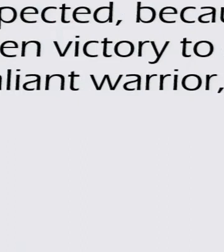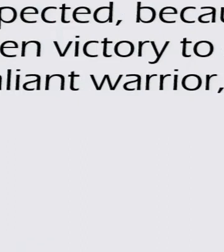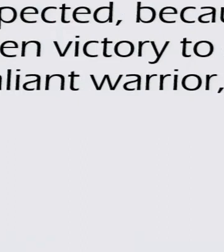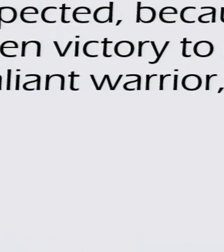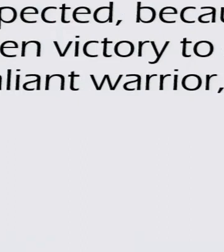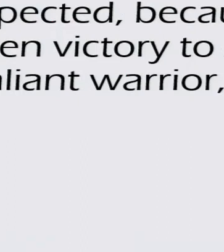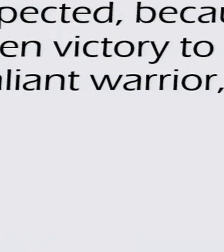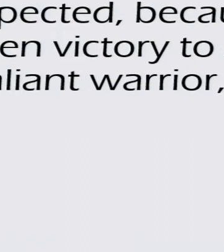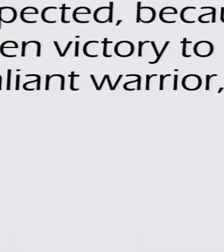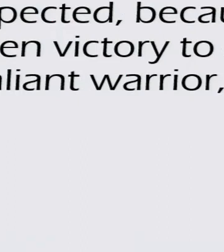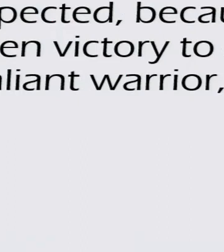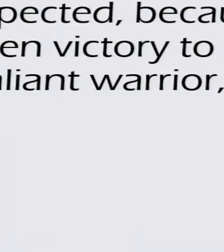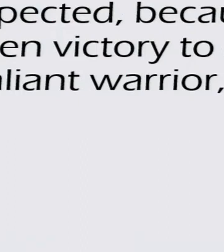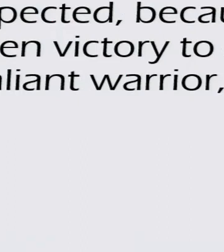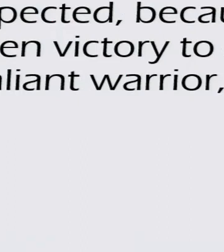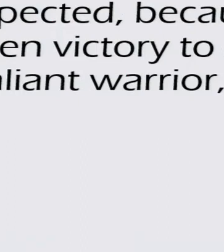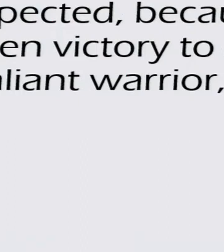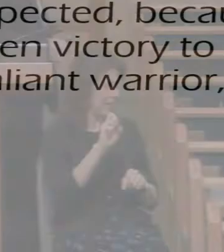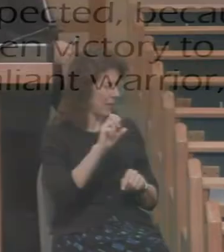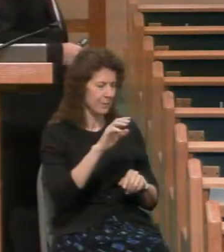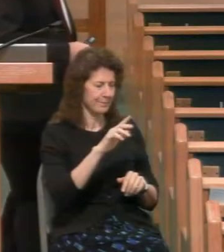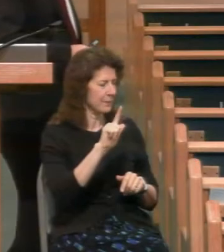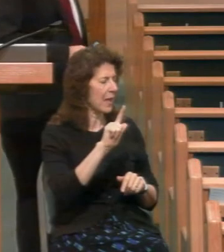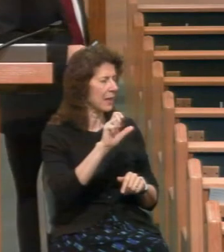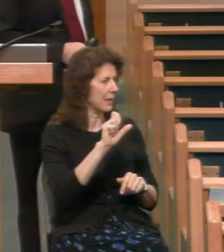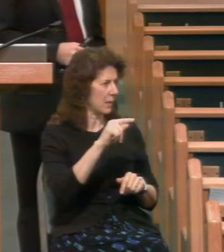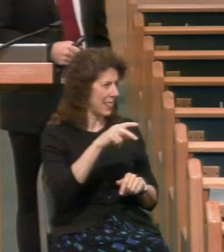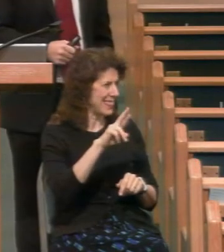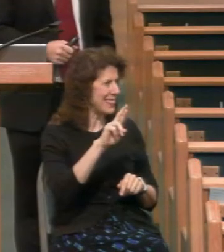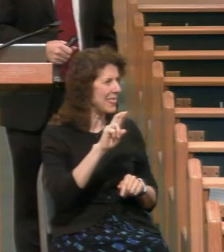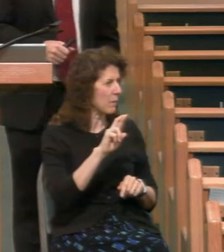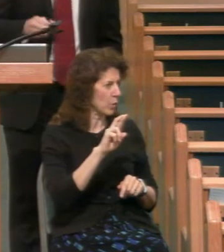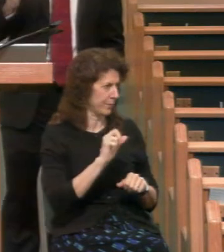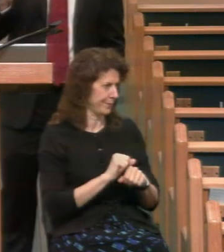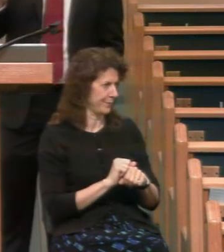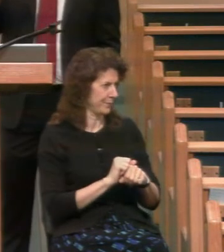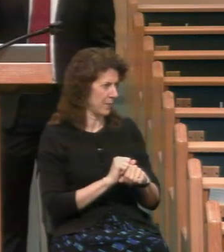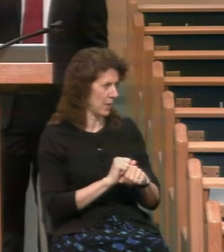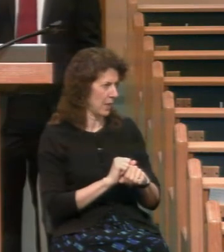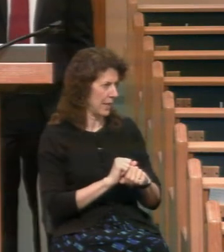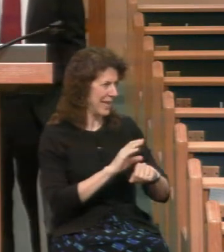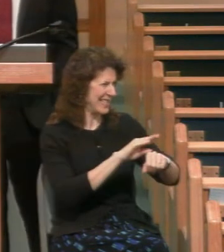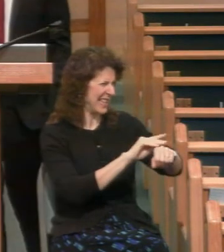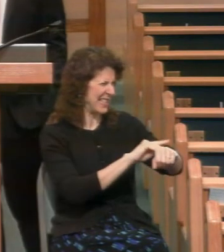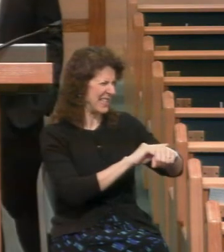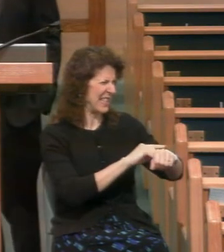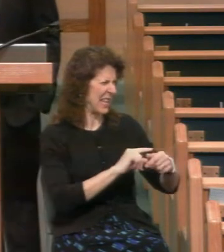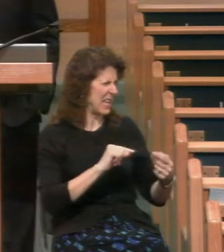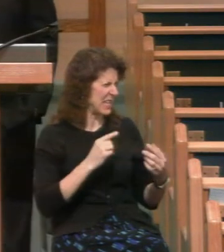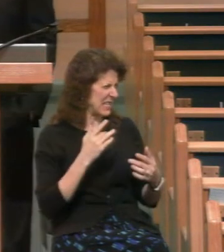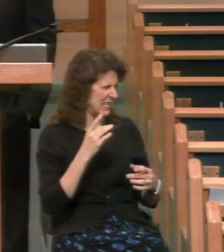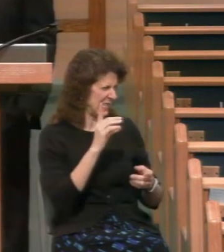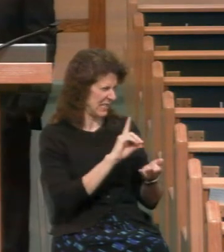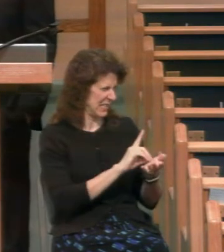He's a great guy, but he's a leper. It's falling apart on us. Well, so 2 Kings chapter